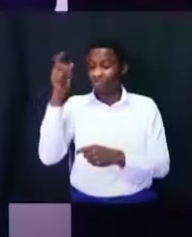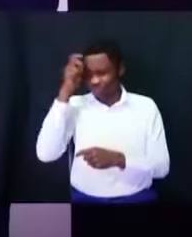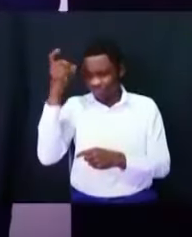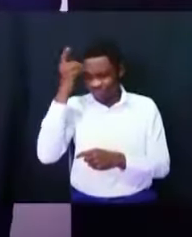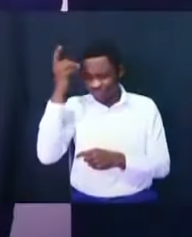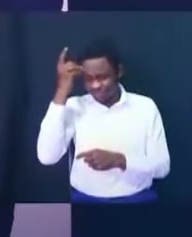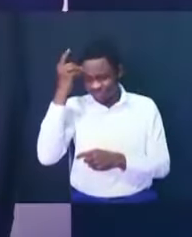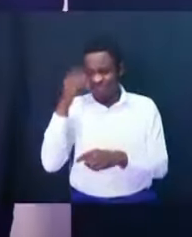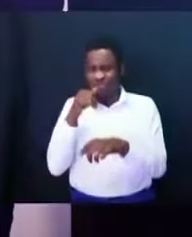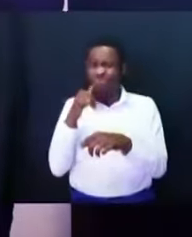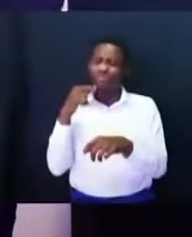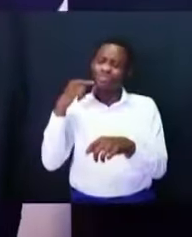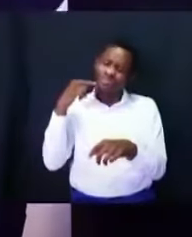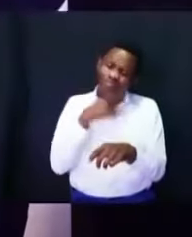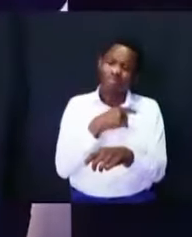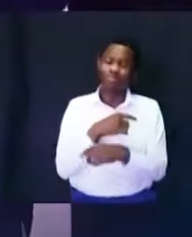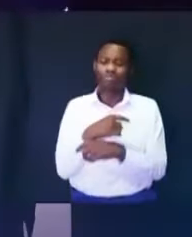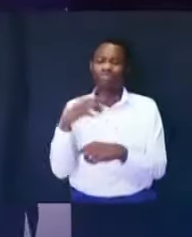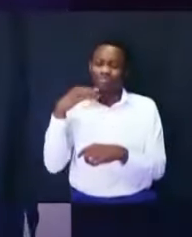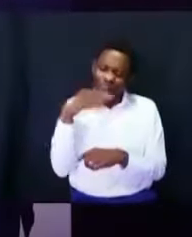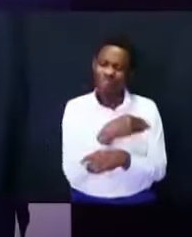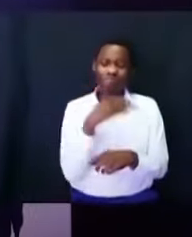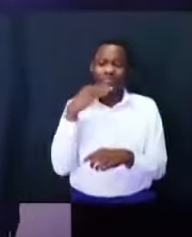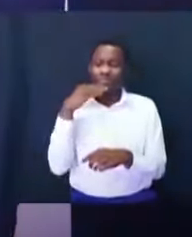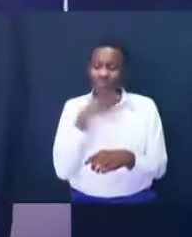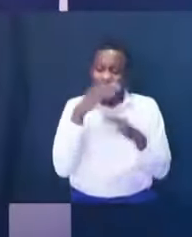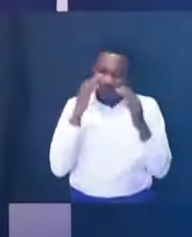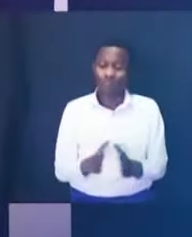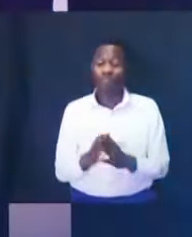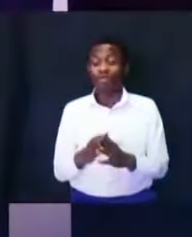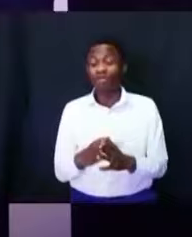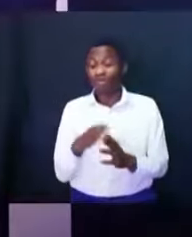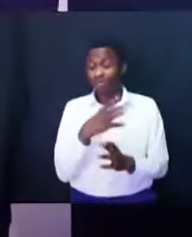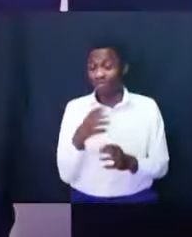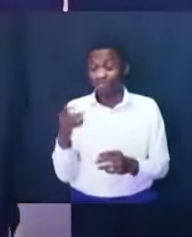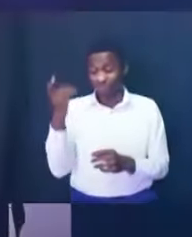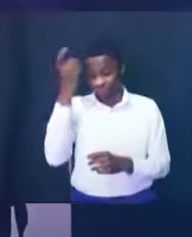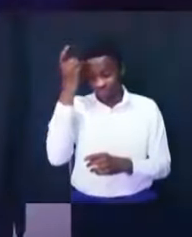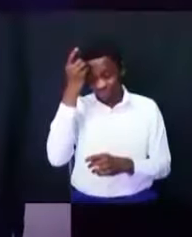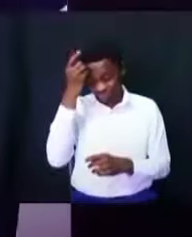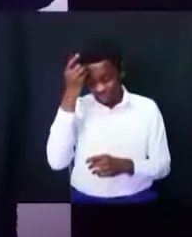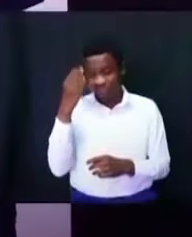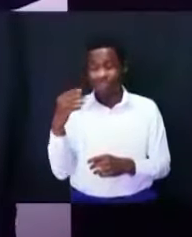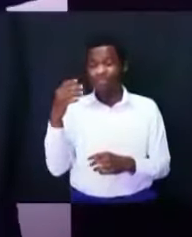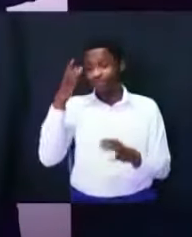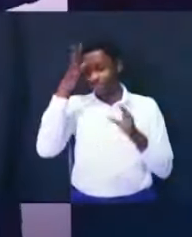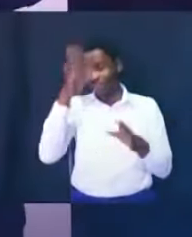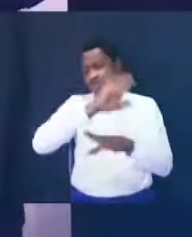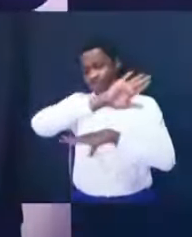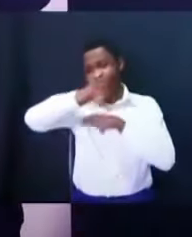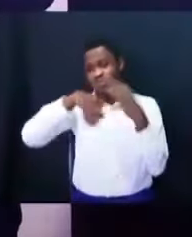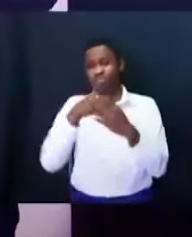liar and the father of Lies now the most important thing that I want you to hold on